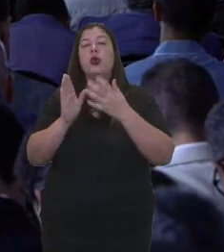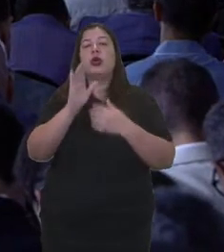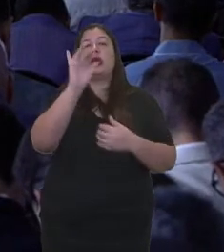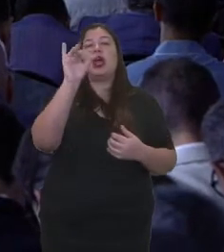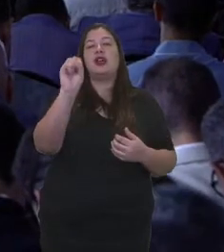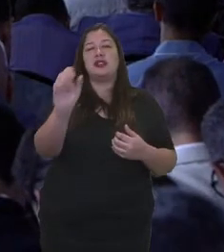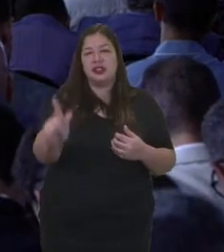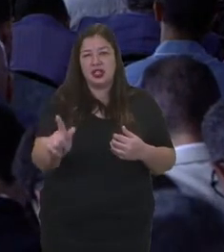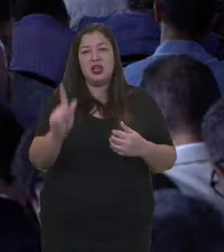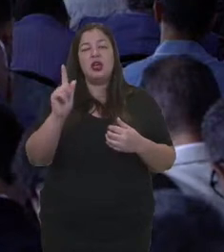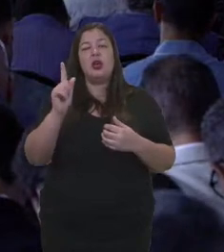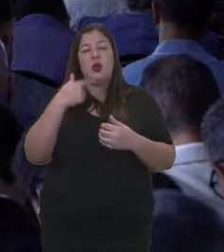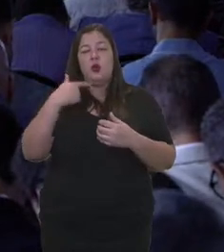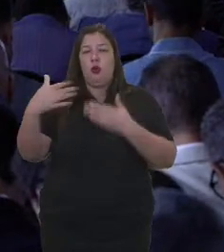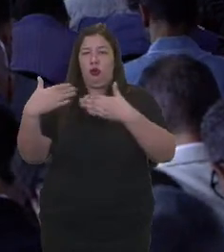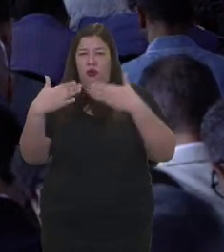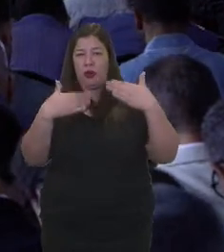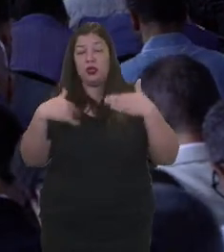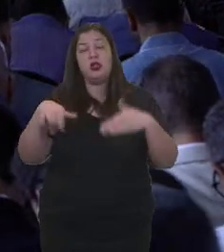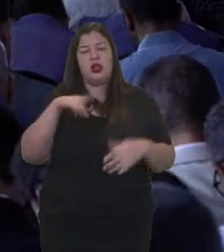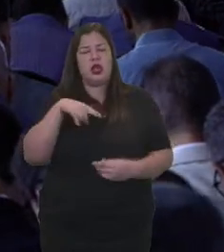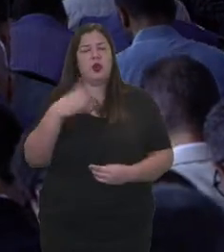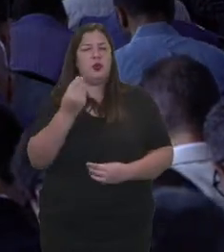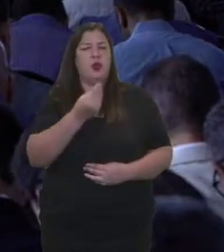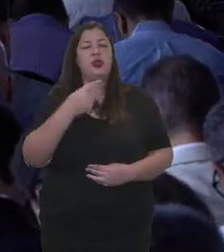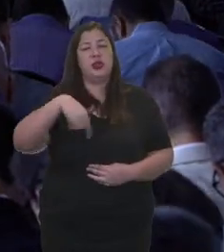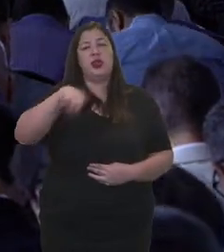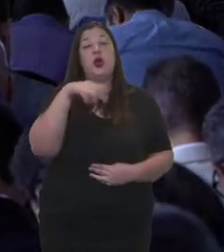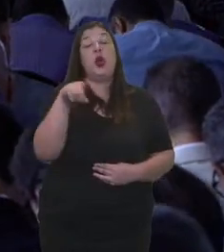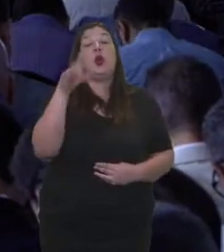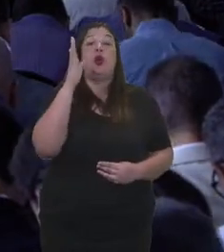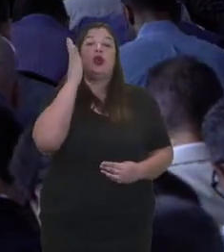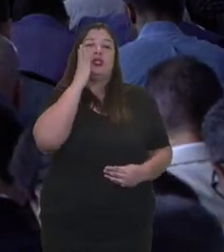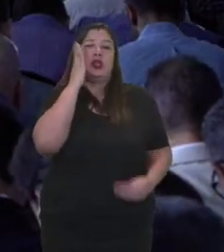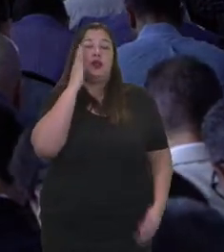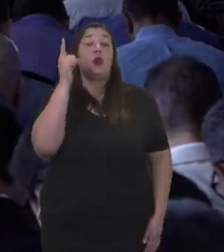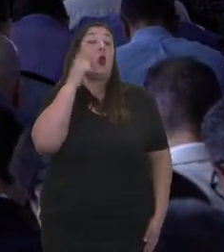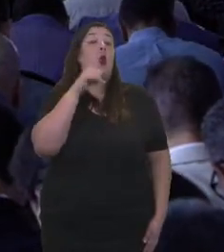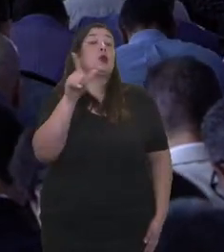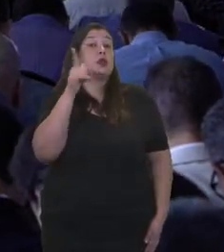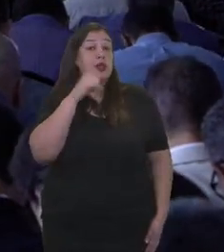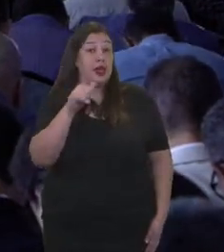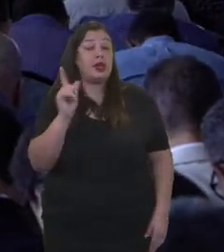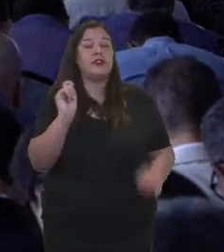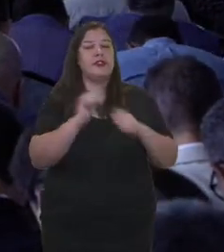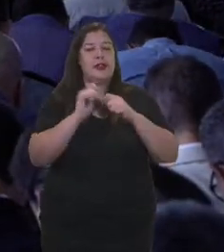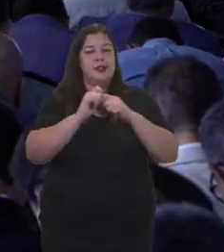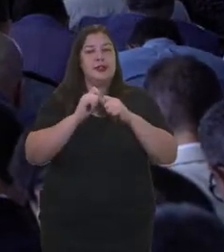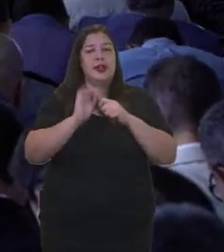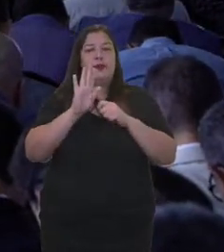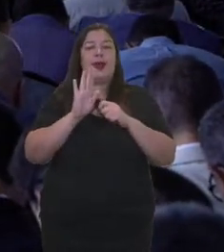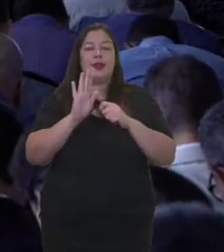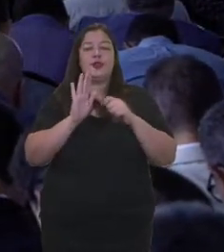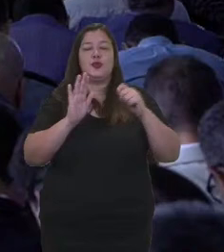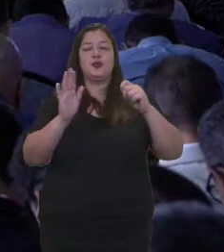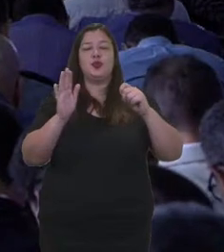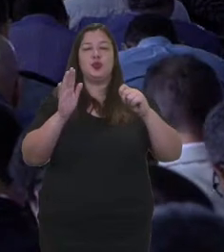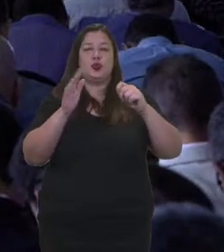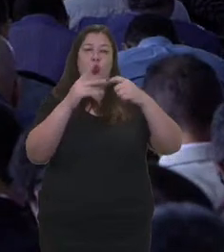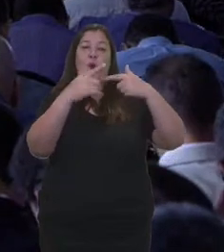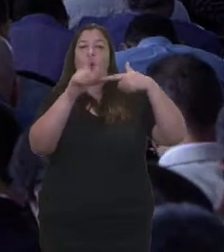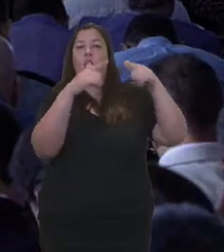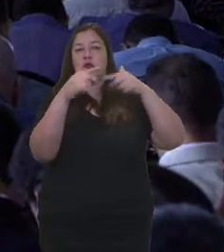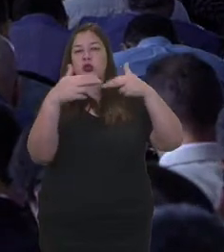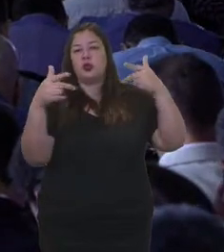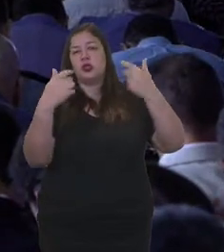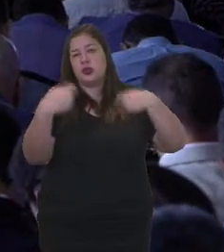frequent, like at the ESG. And much of what we achieve in our place, but much still to be